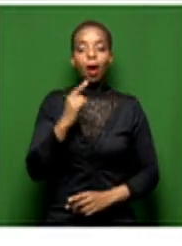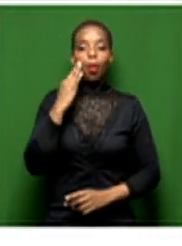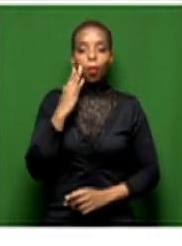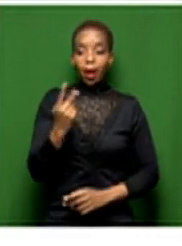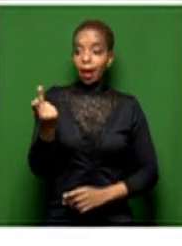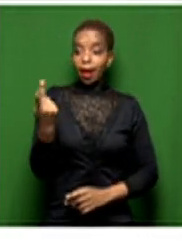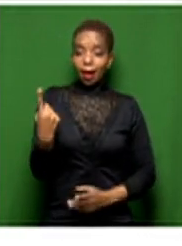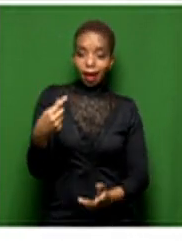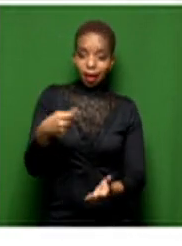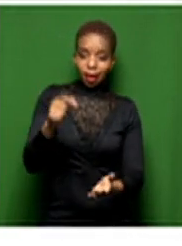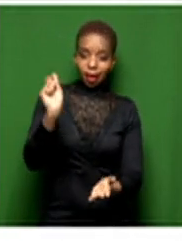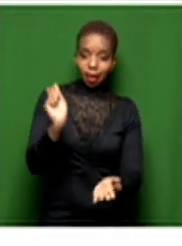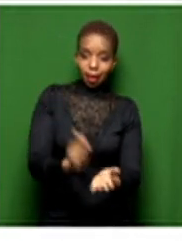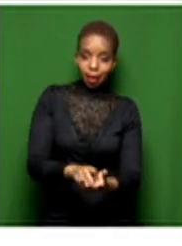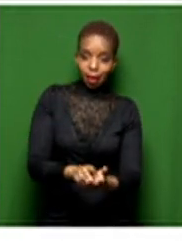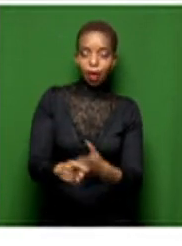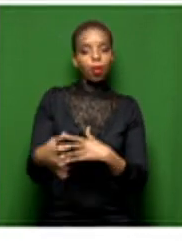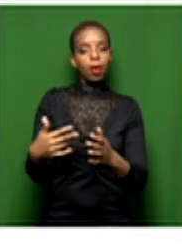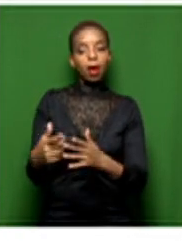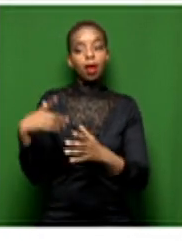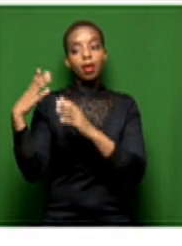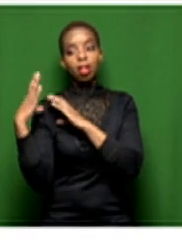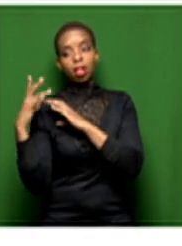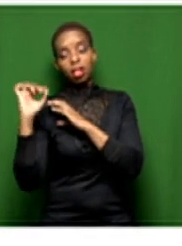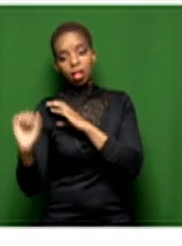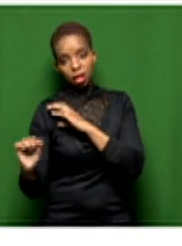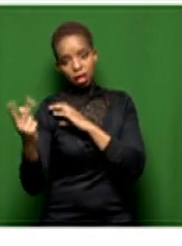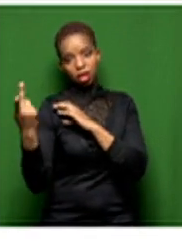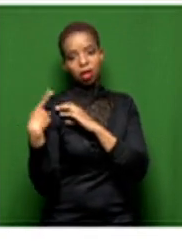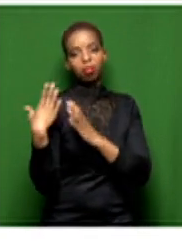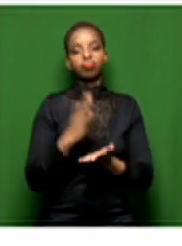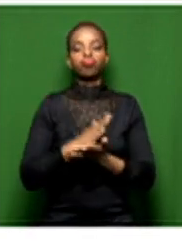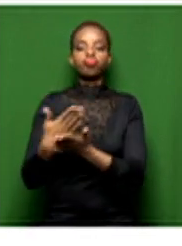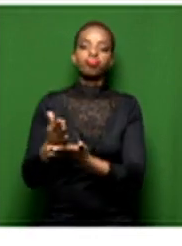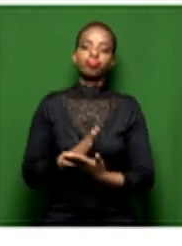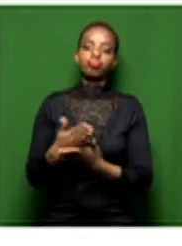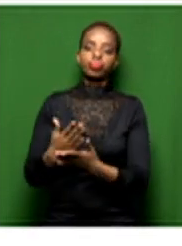your partner, financial then decisions. Whatever debts they have, yes, whatever debts they have,